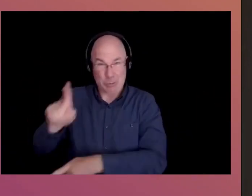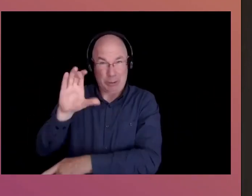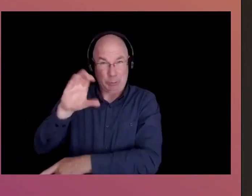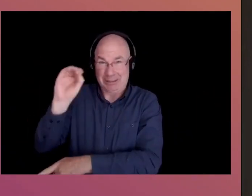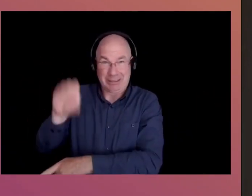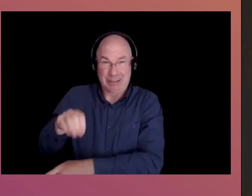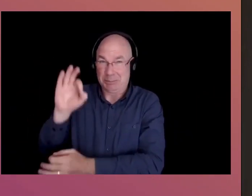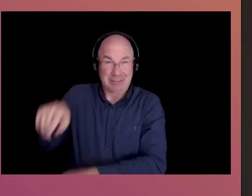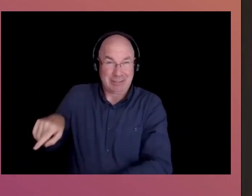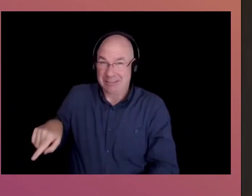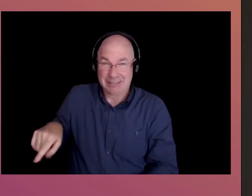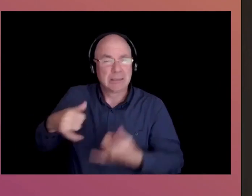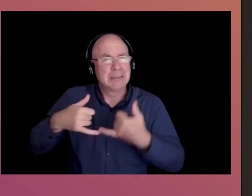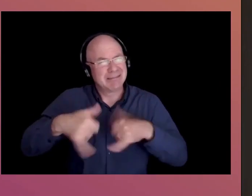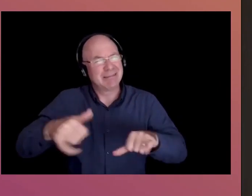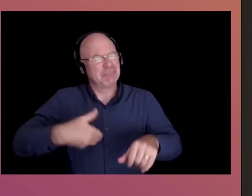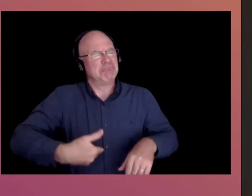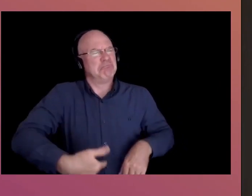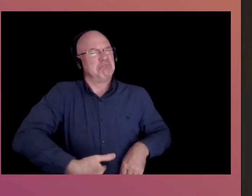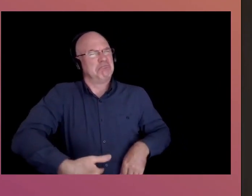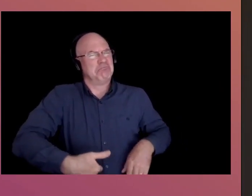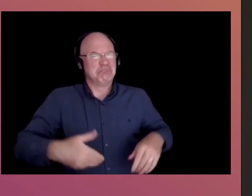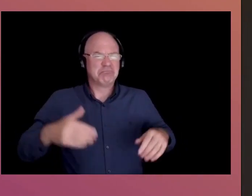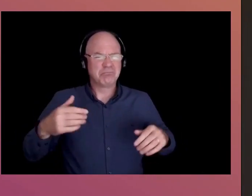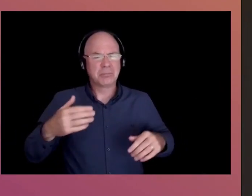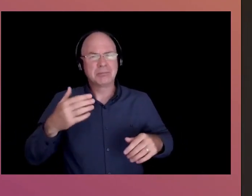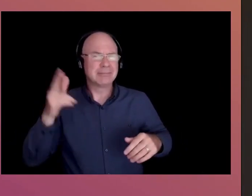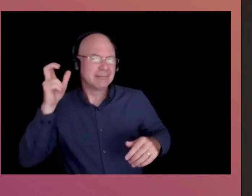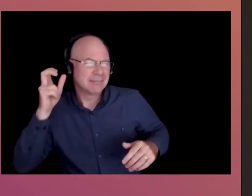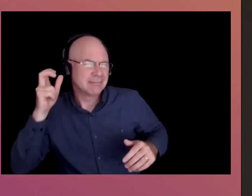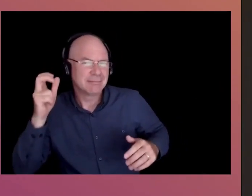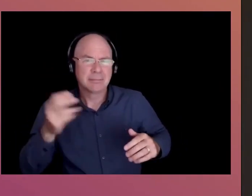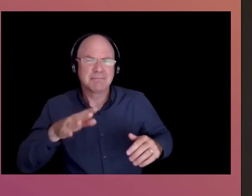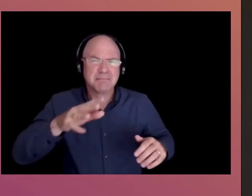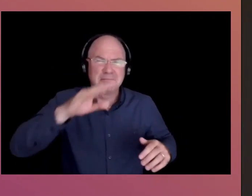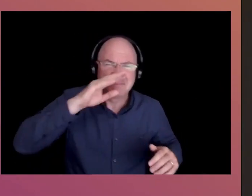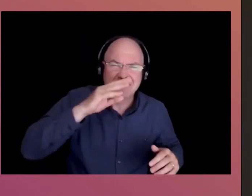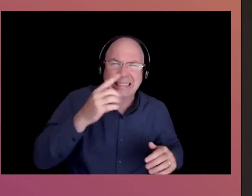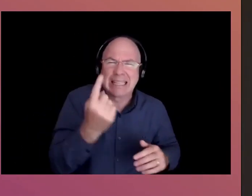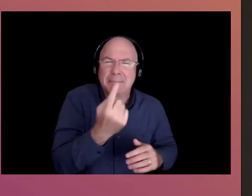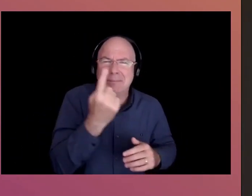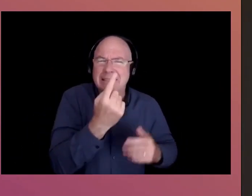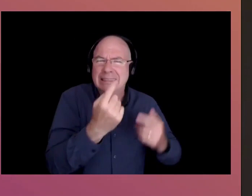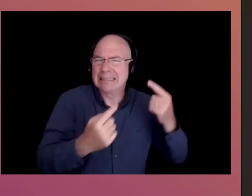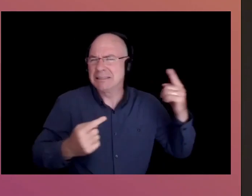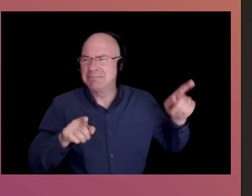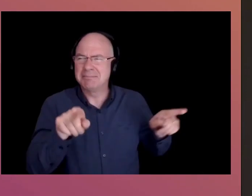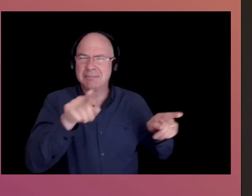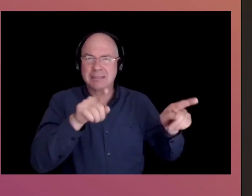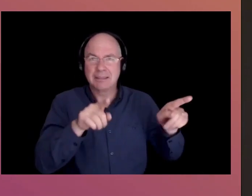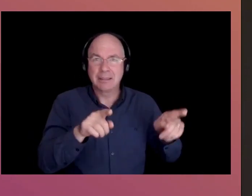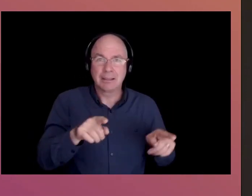perfect, still we can supplement. So our perception should supplement what robot couldn't